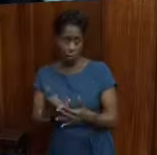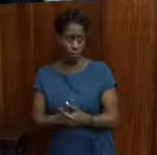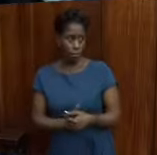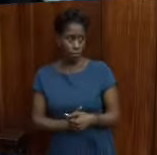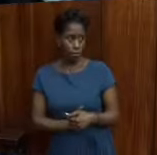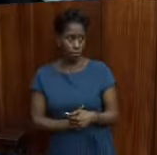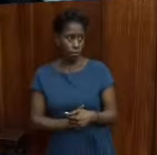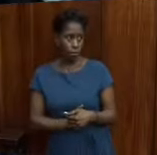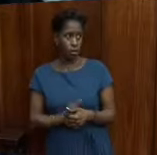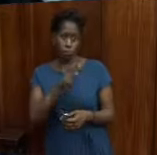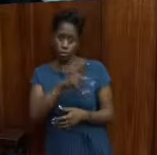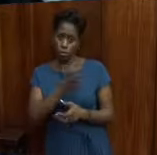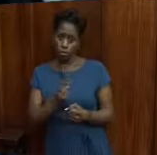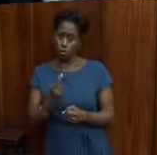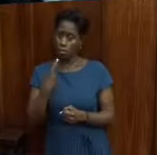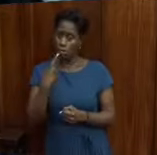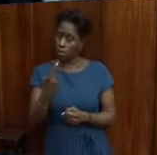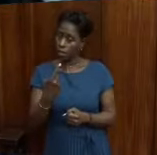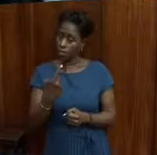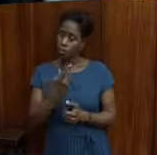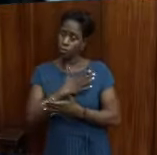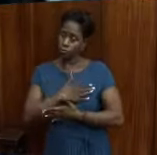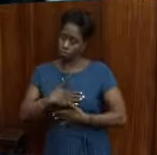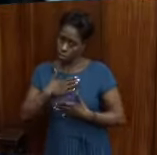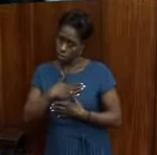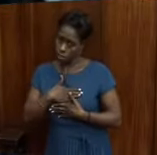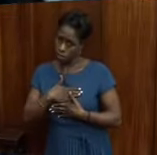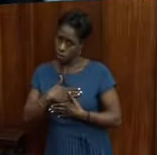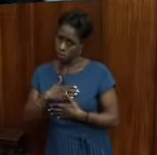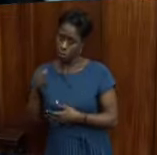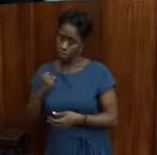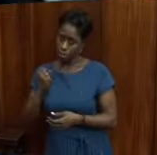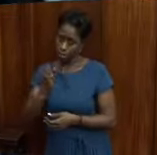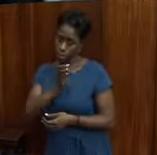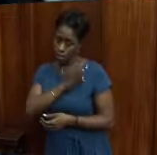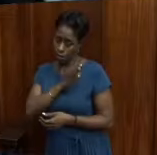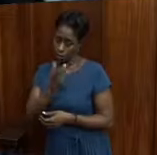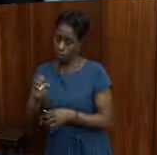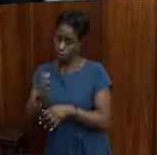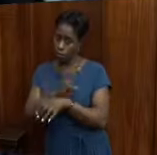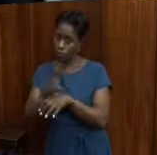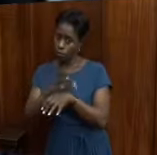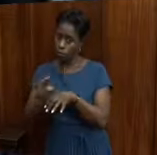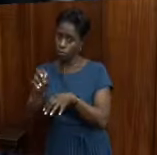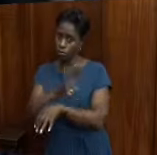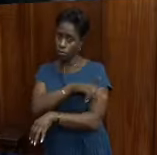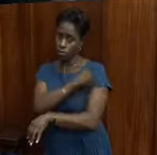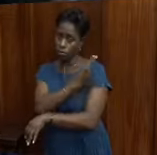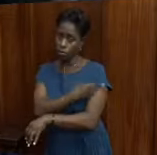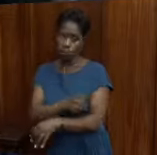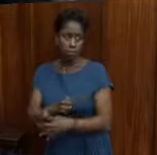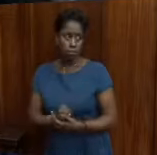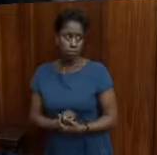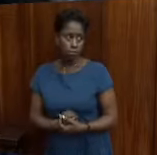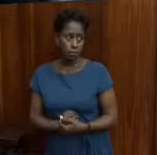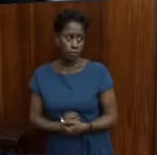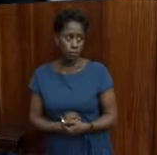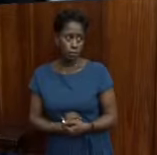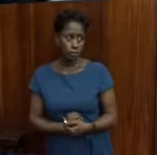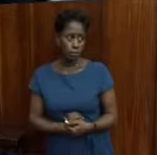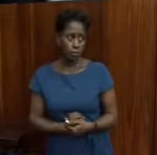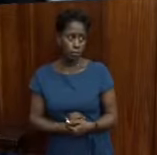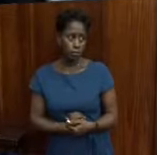my appreciation and support to the staff of St. Jude Hospital. Mr. Speaker, we are a responsible government, and in this